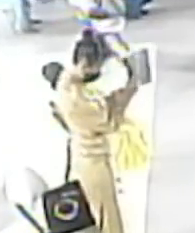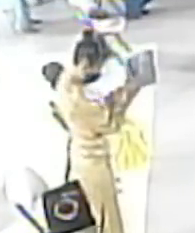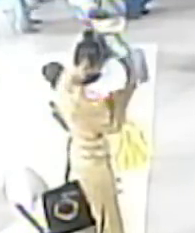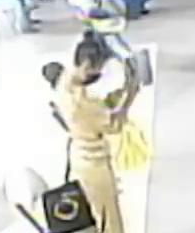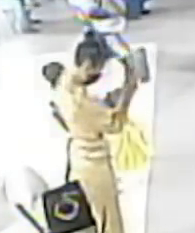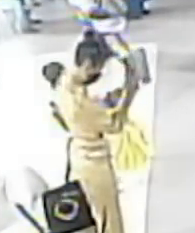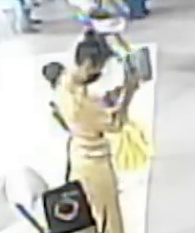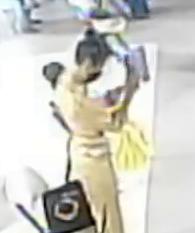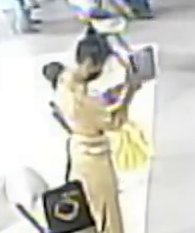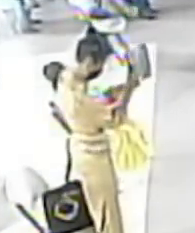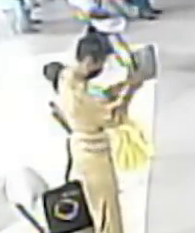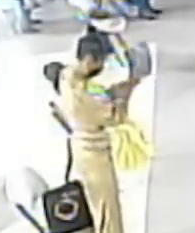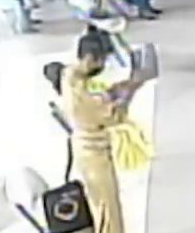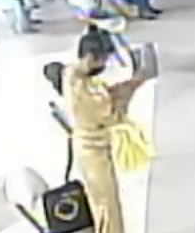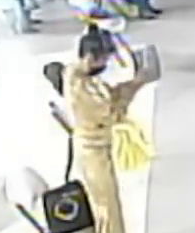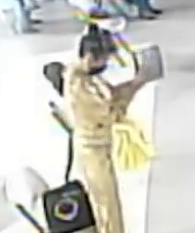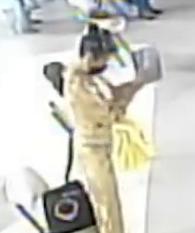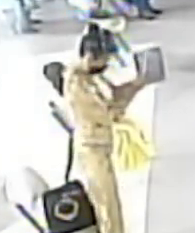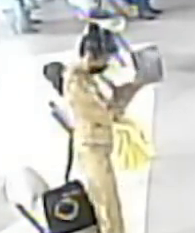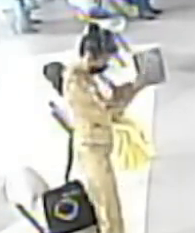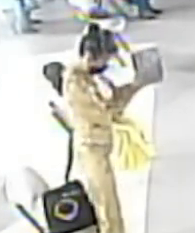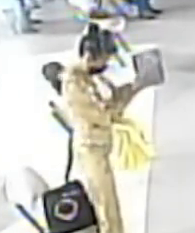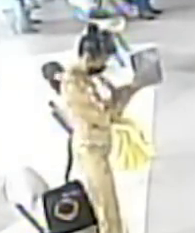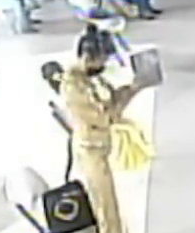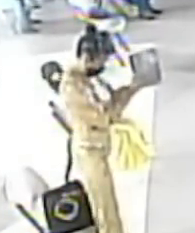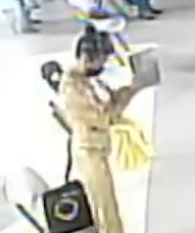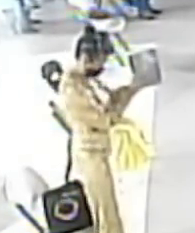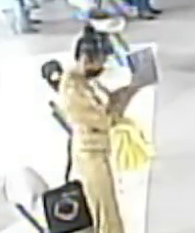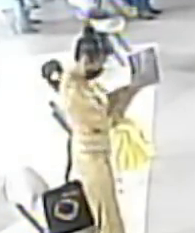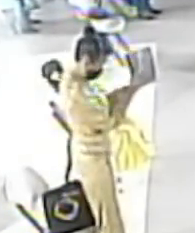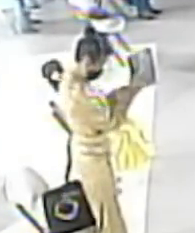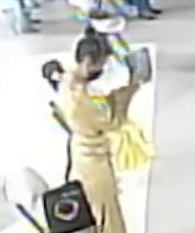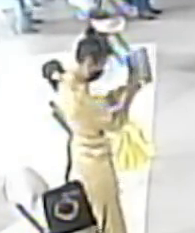him a clap offering of praise another time?